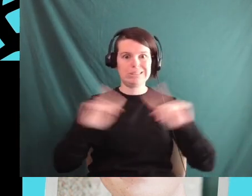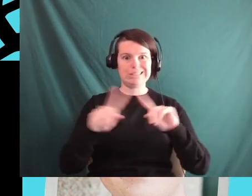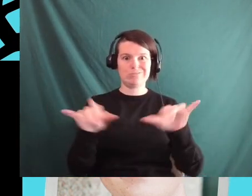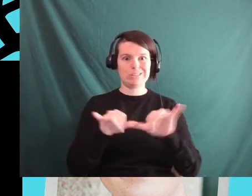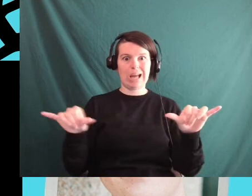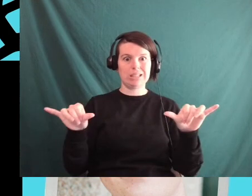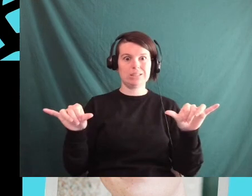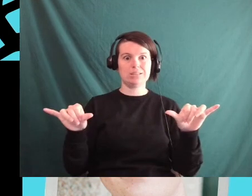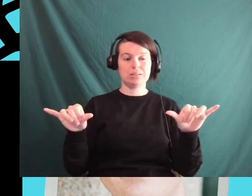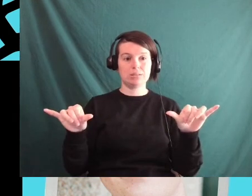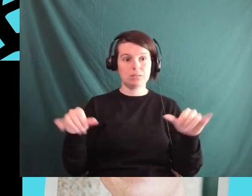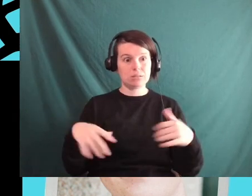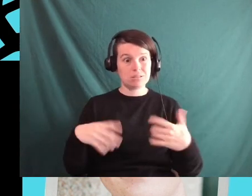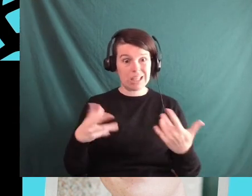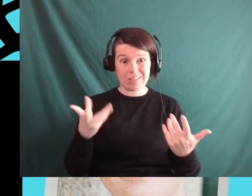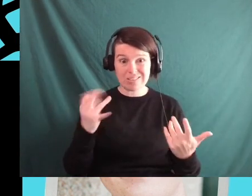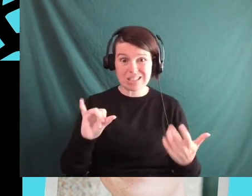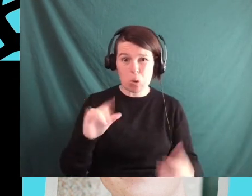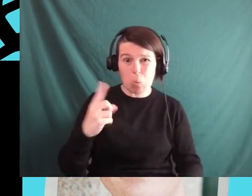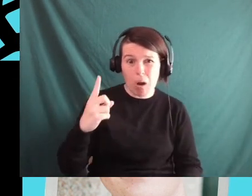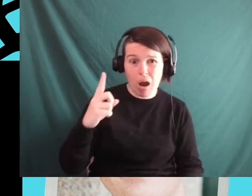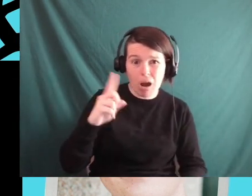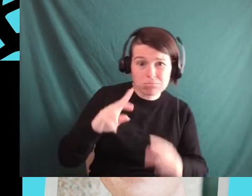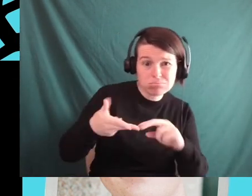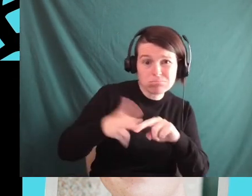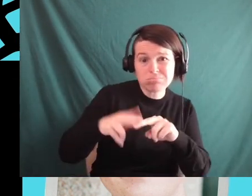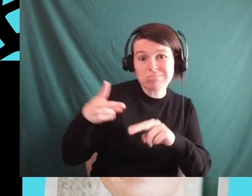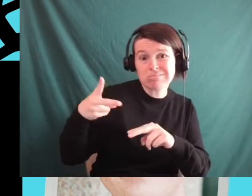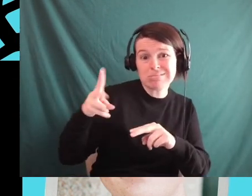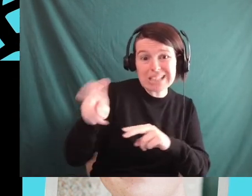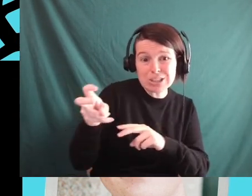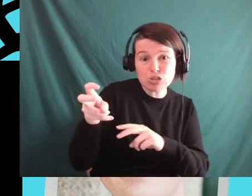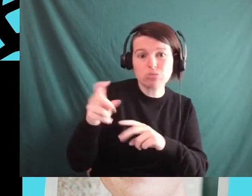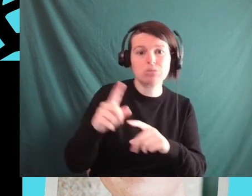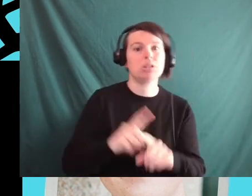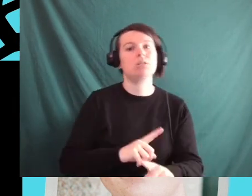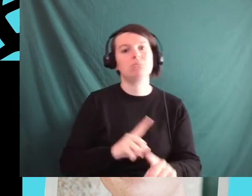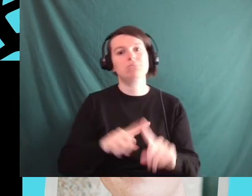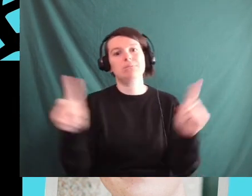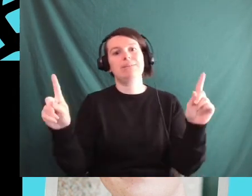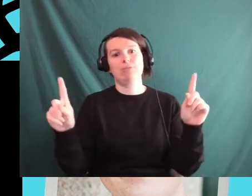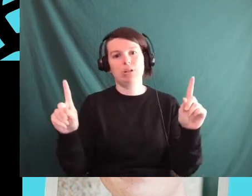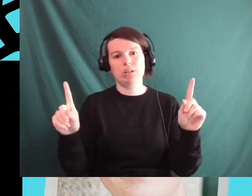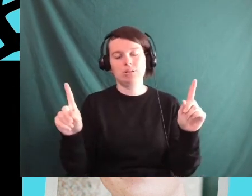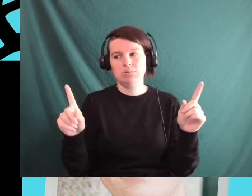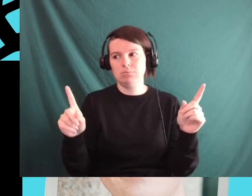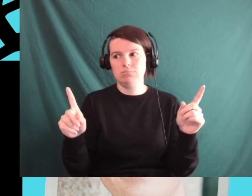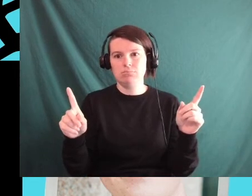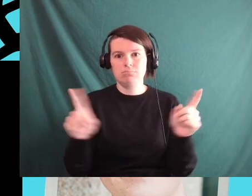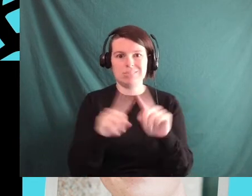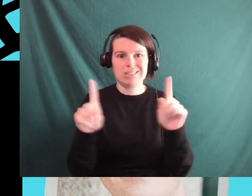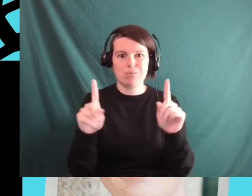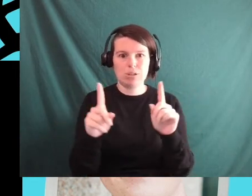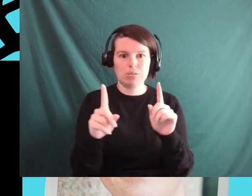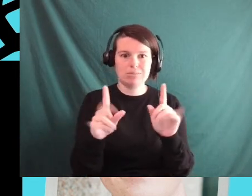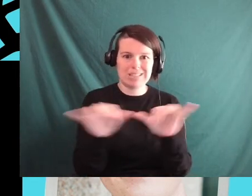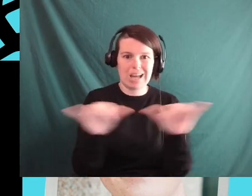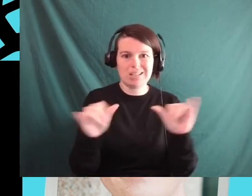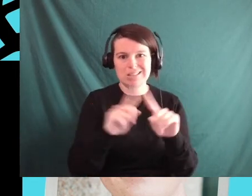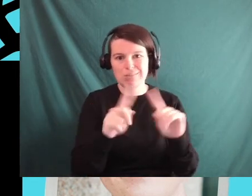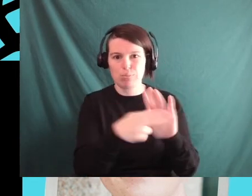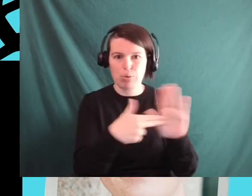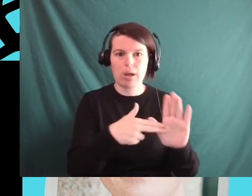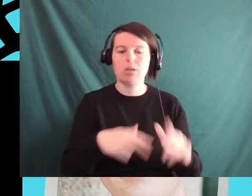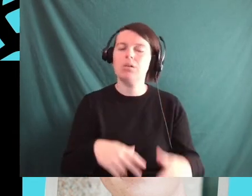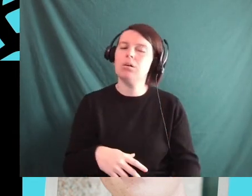brands. Even an extra inch could have put them into a different size in a different brand. So you really